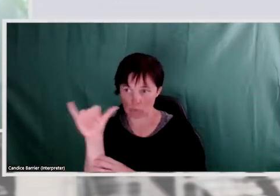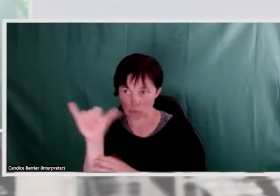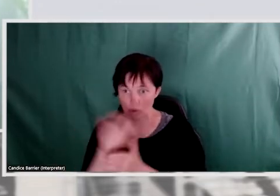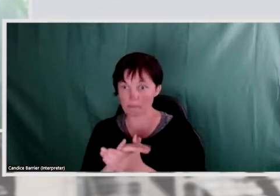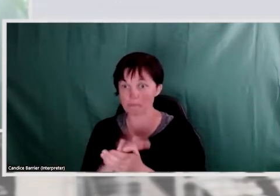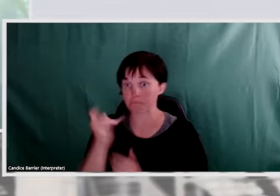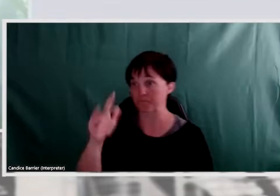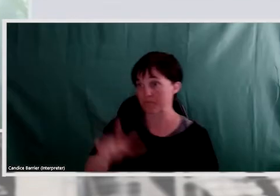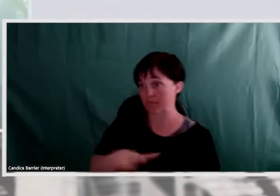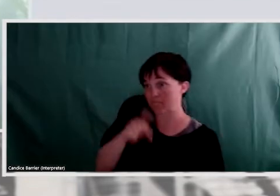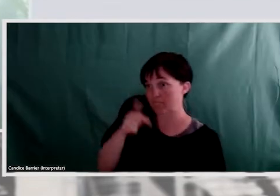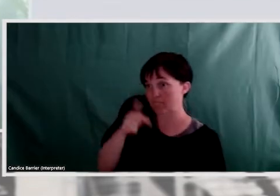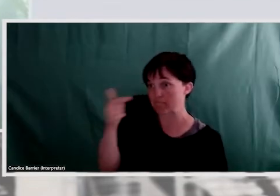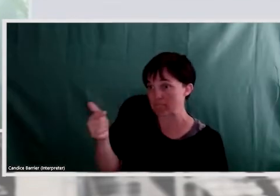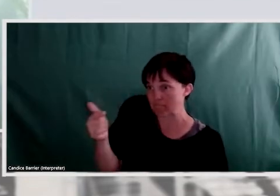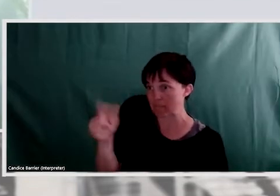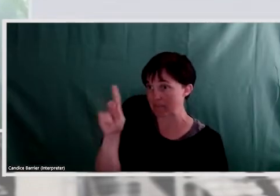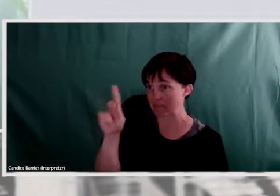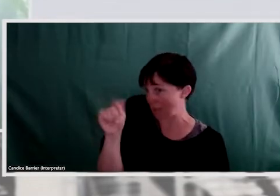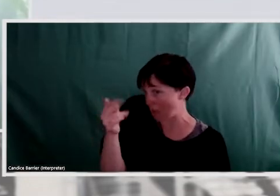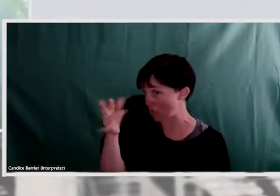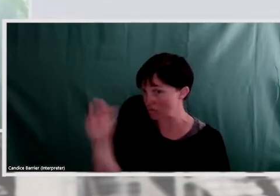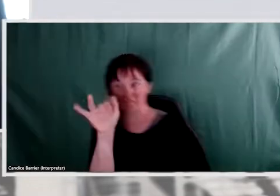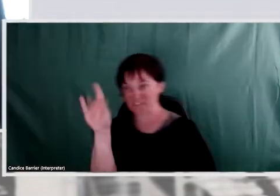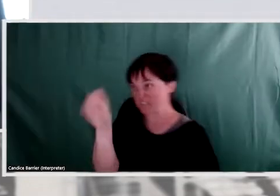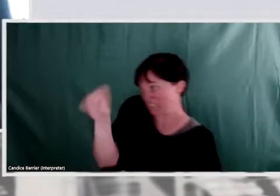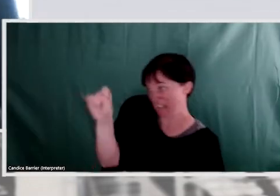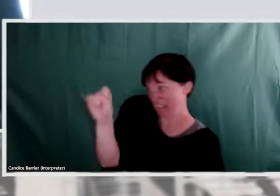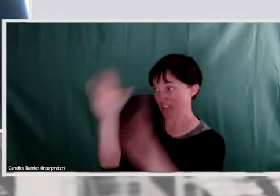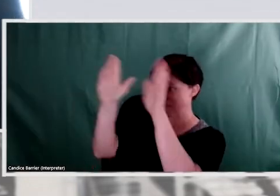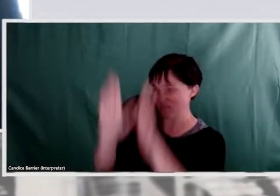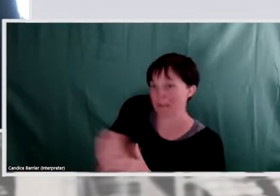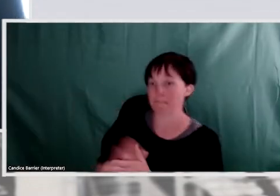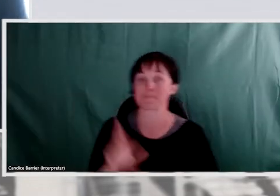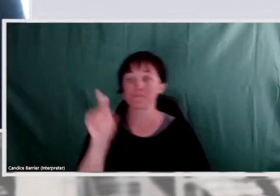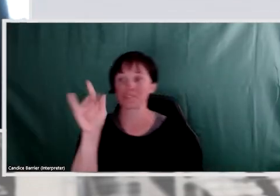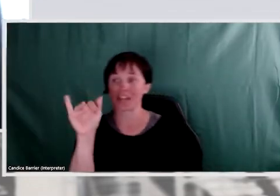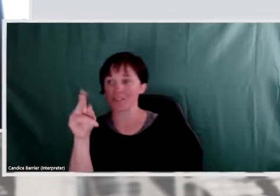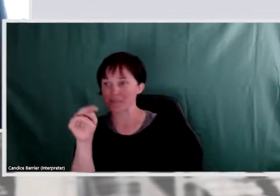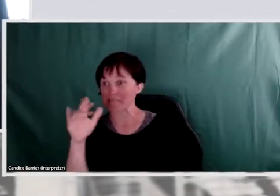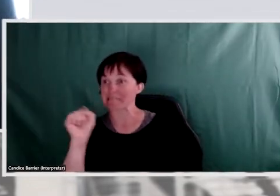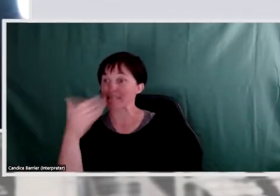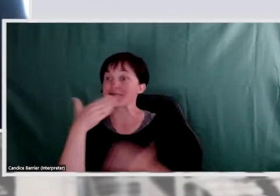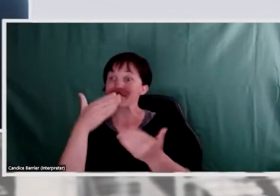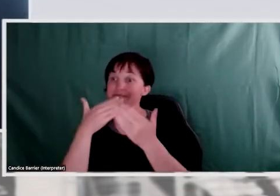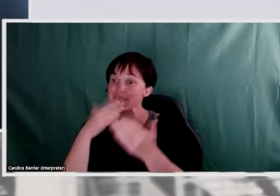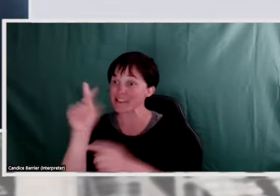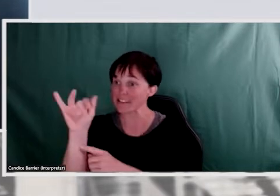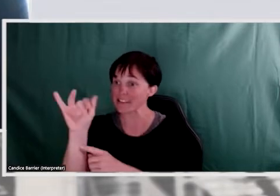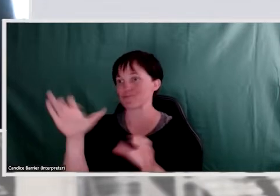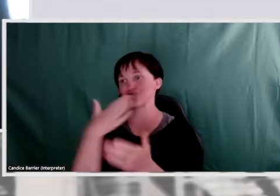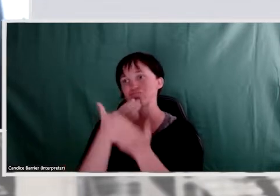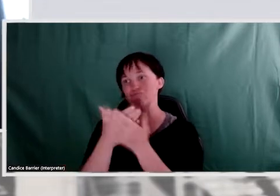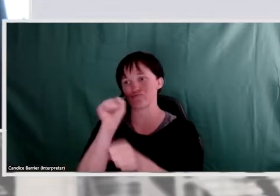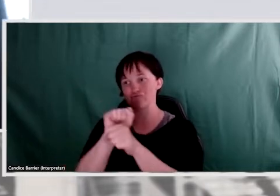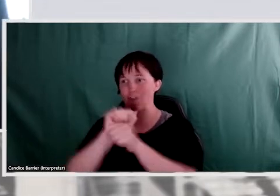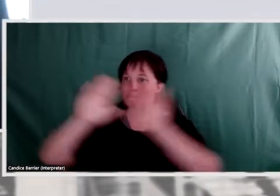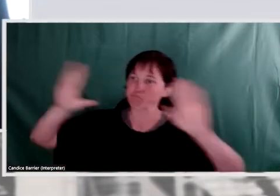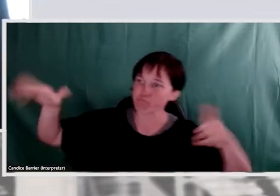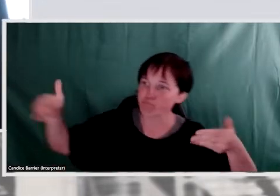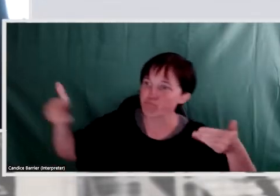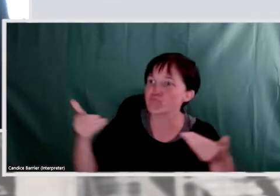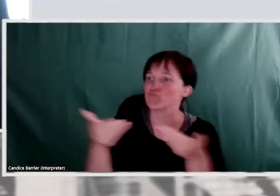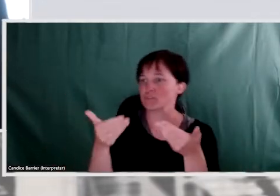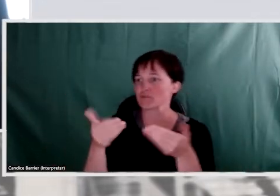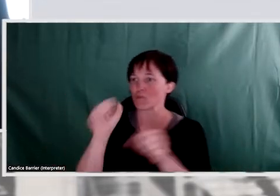pass it to Catherine, if you're ready. Thank you, David. You did such a good job kind of introing